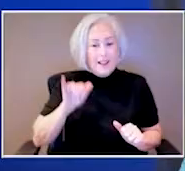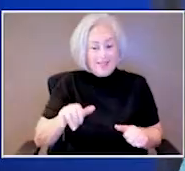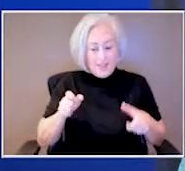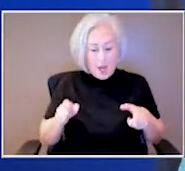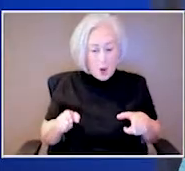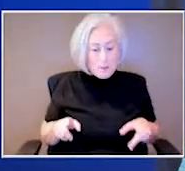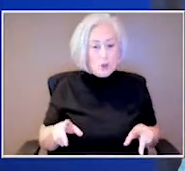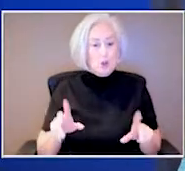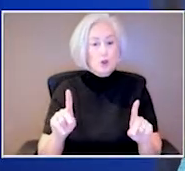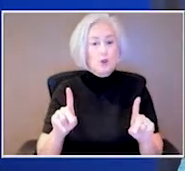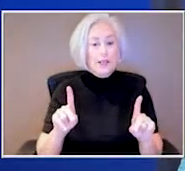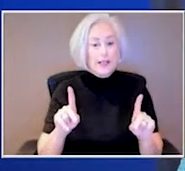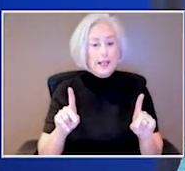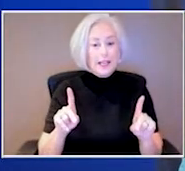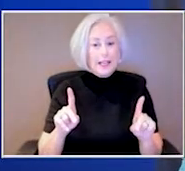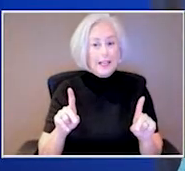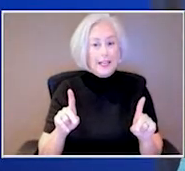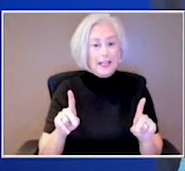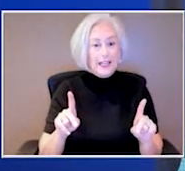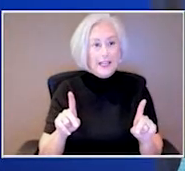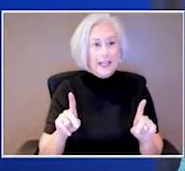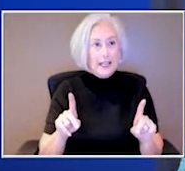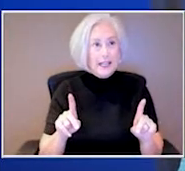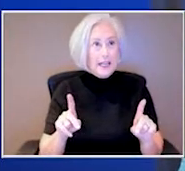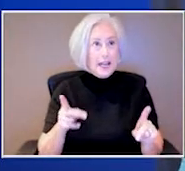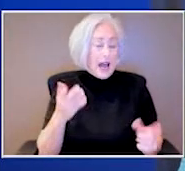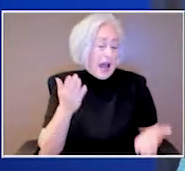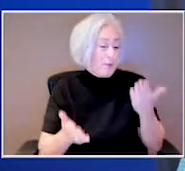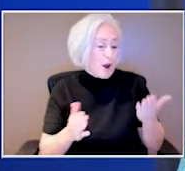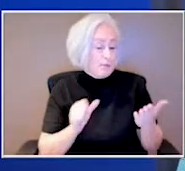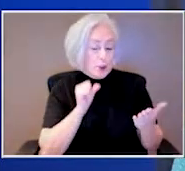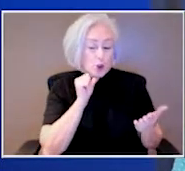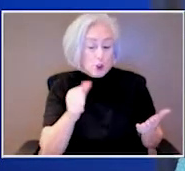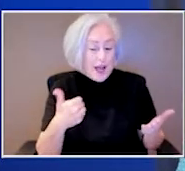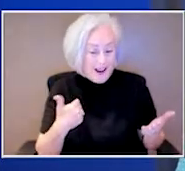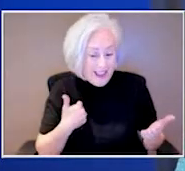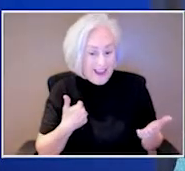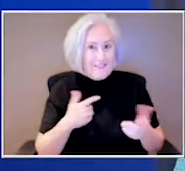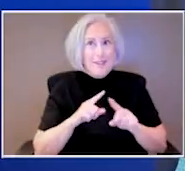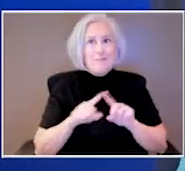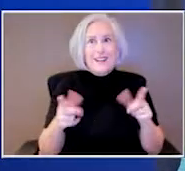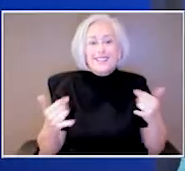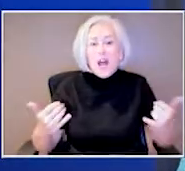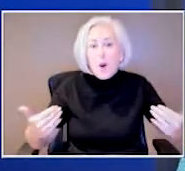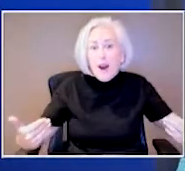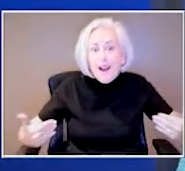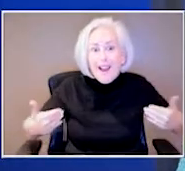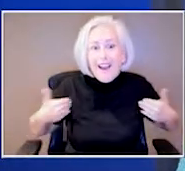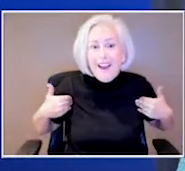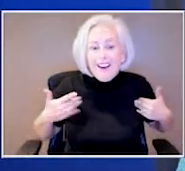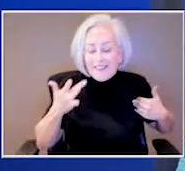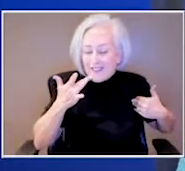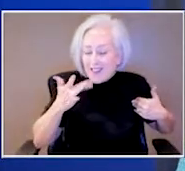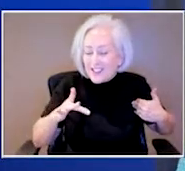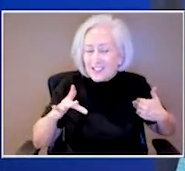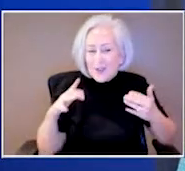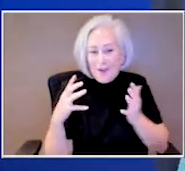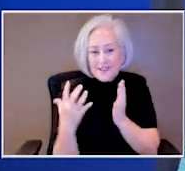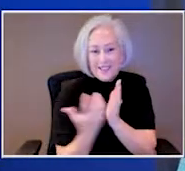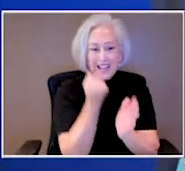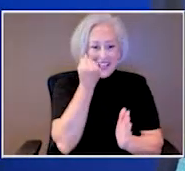I probably shouldn't have, but I've got them. And so to take advantage of that and live